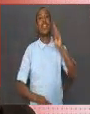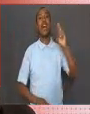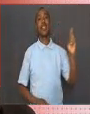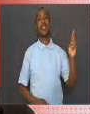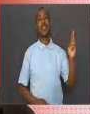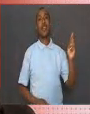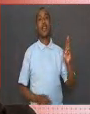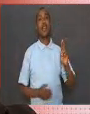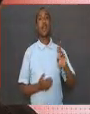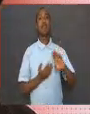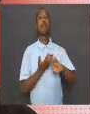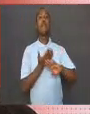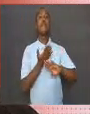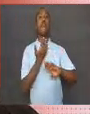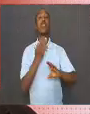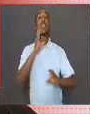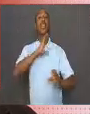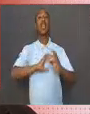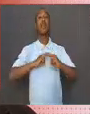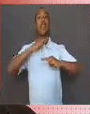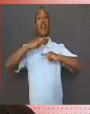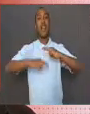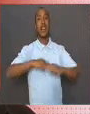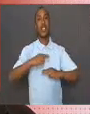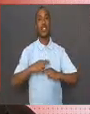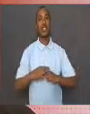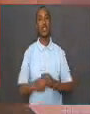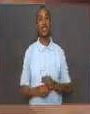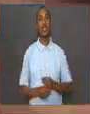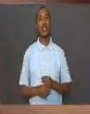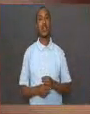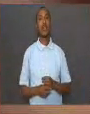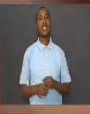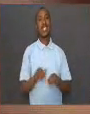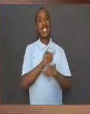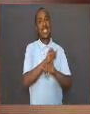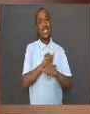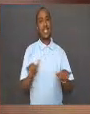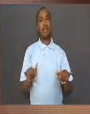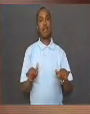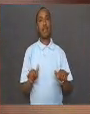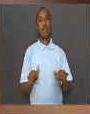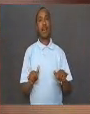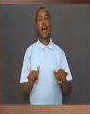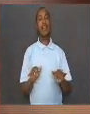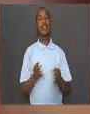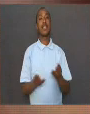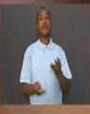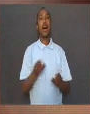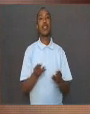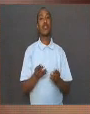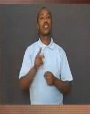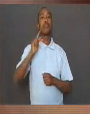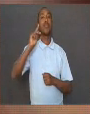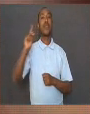the reactants before the chemical reaction was the same as the